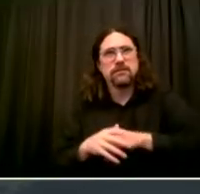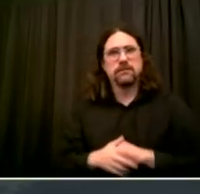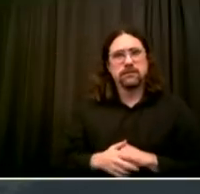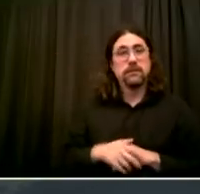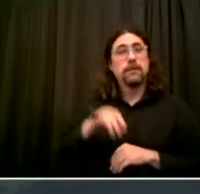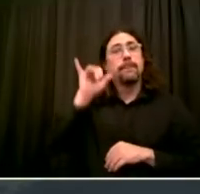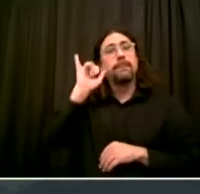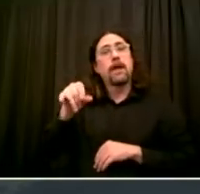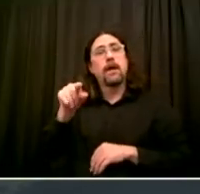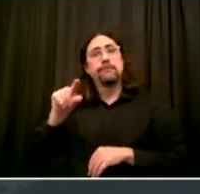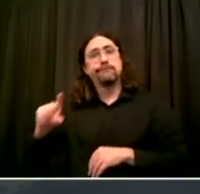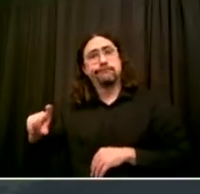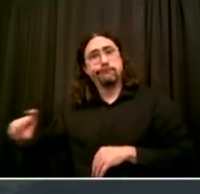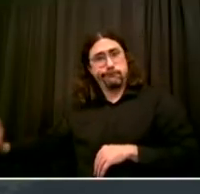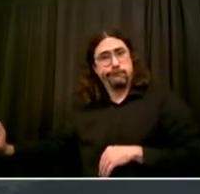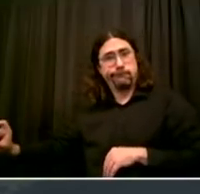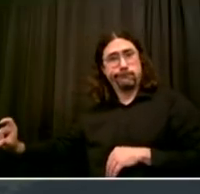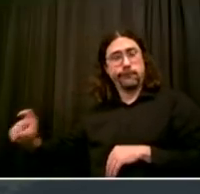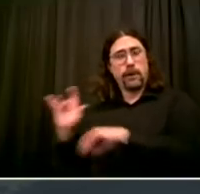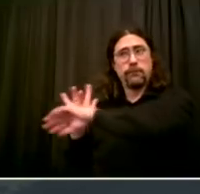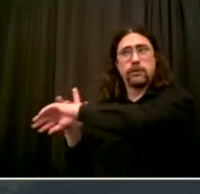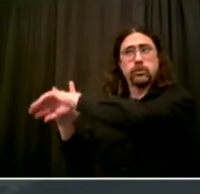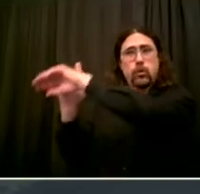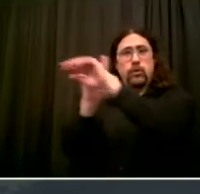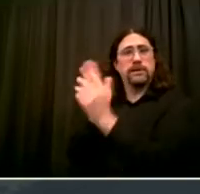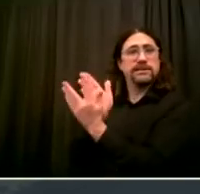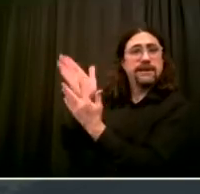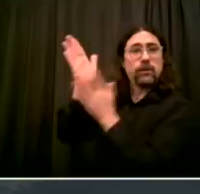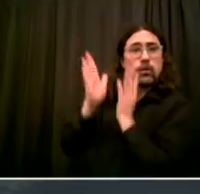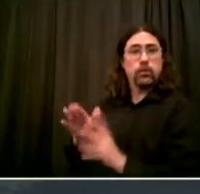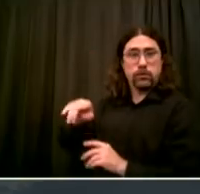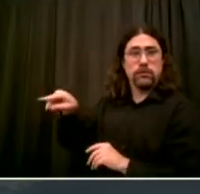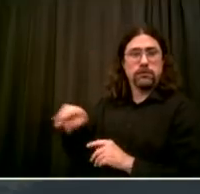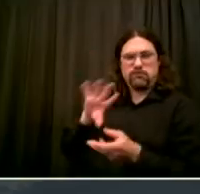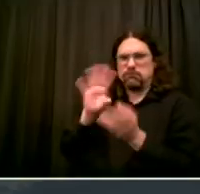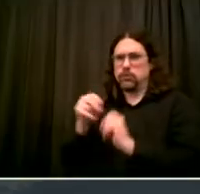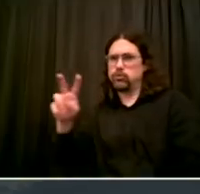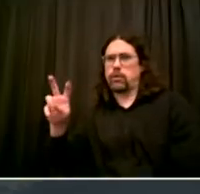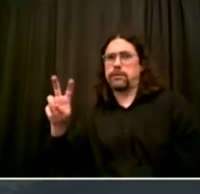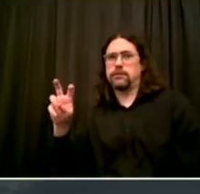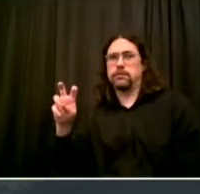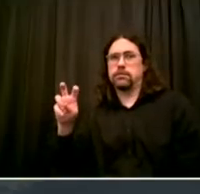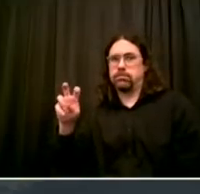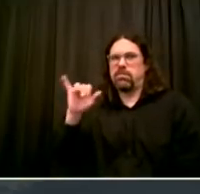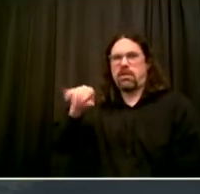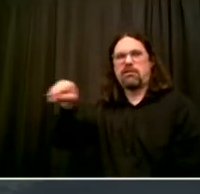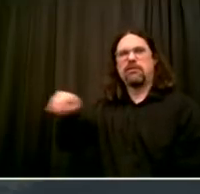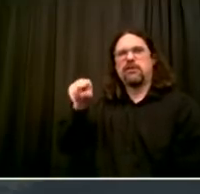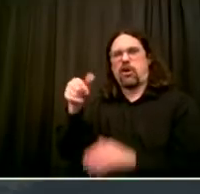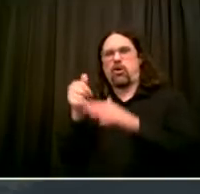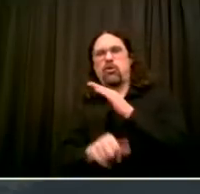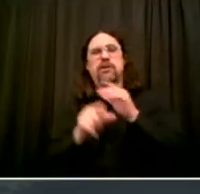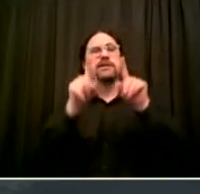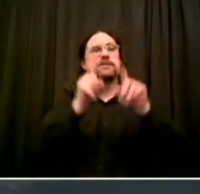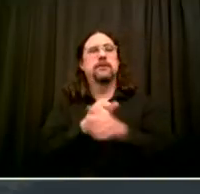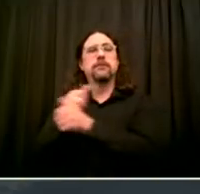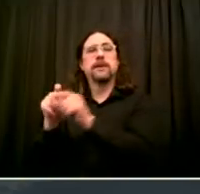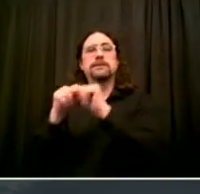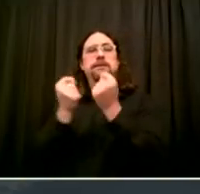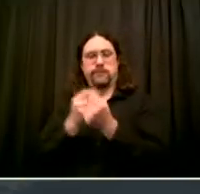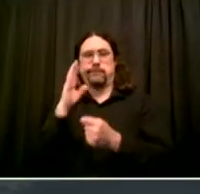and everything you need when you're in that period of separation. Now, the navigators are going to come from all the communities of this